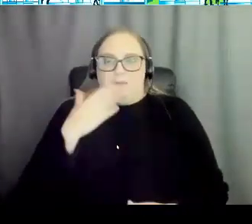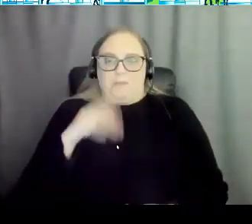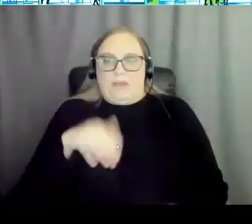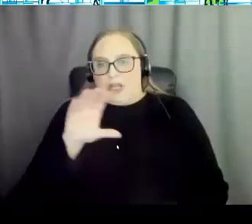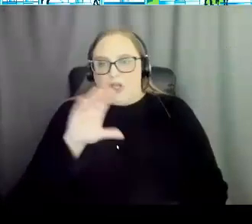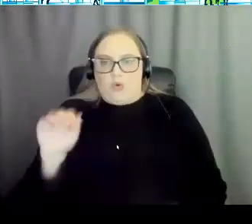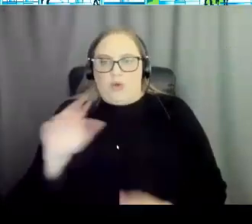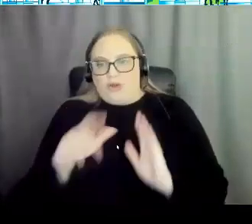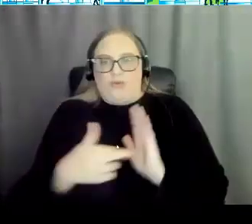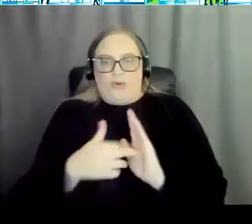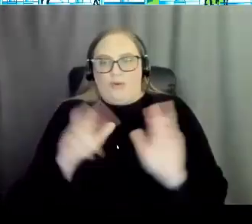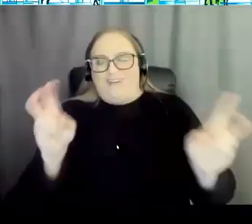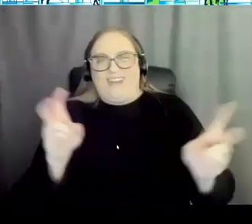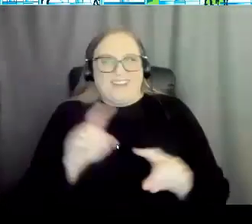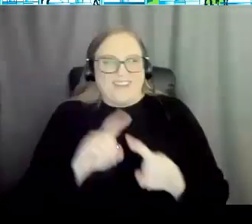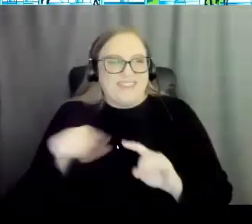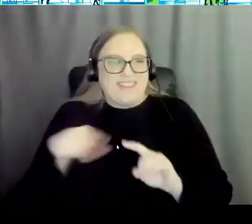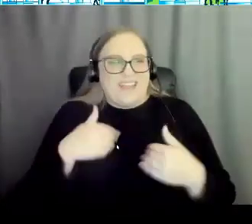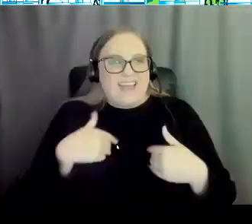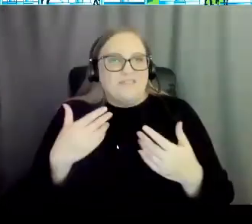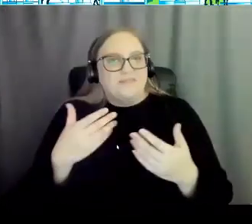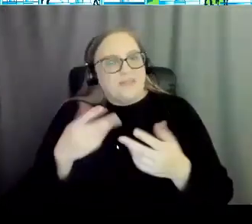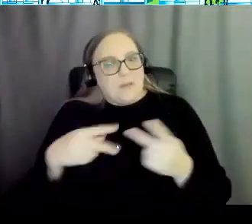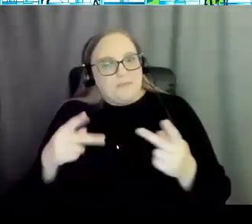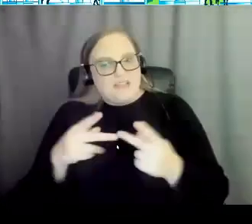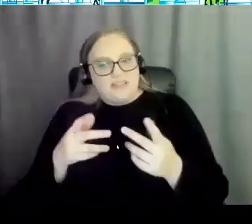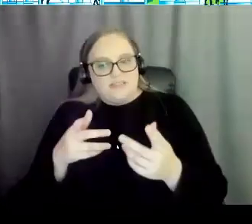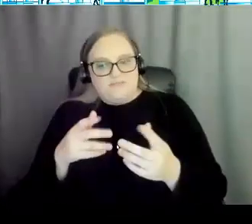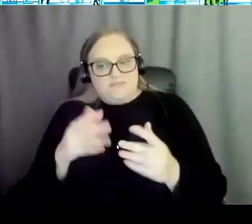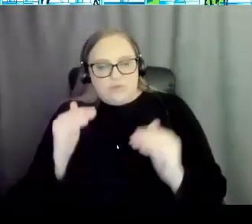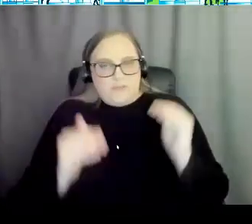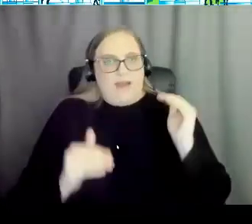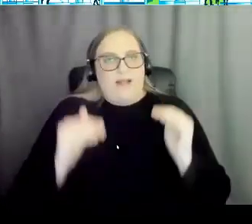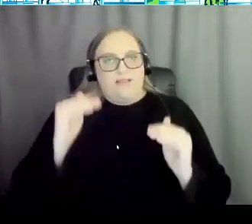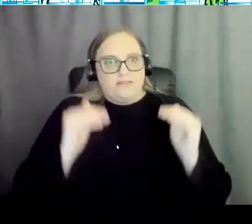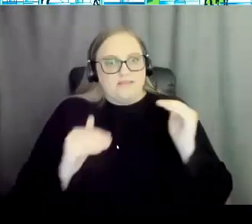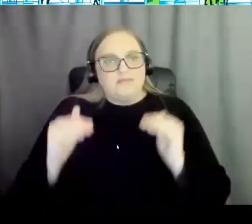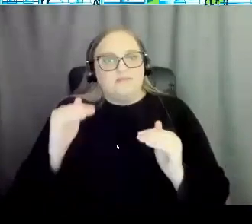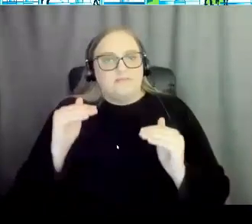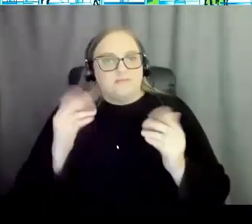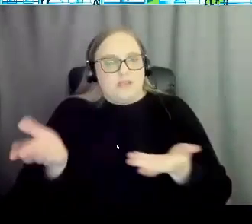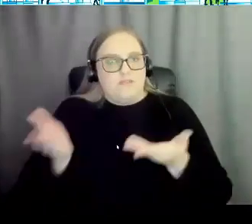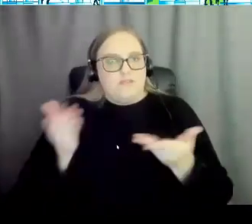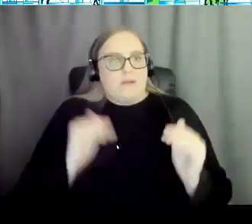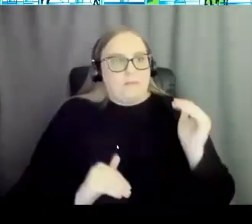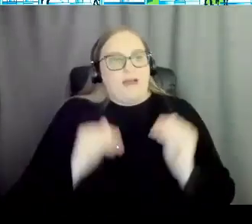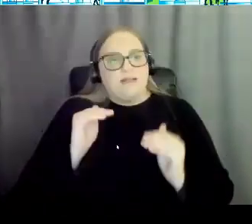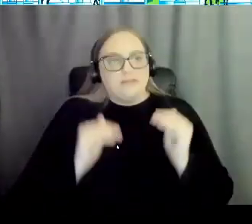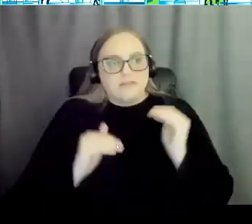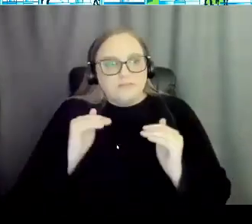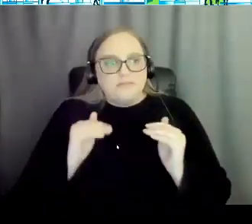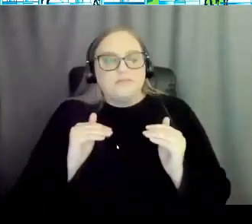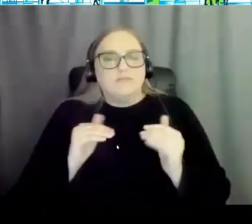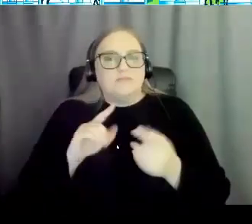but they really have a place in there that can help balance and bring some balance to the